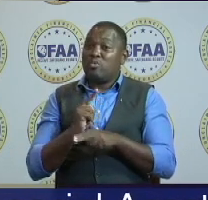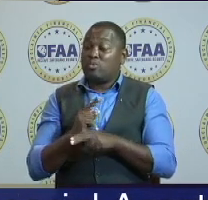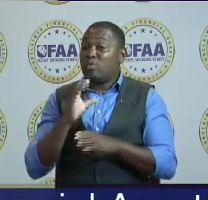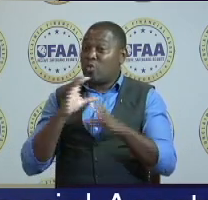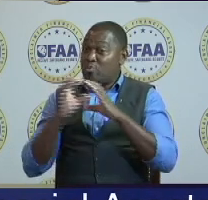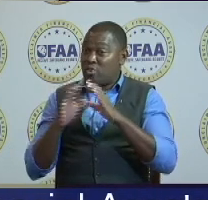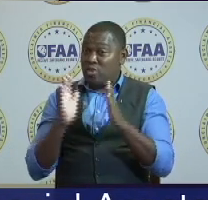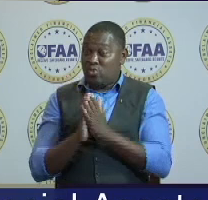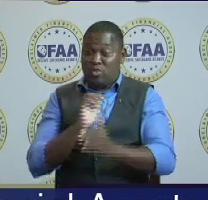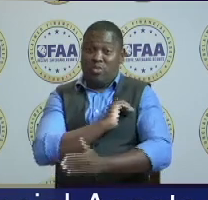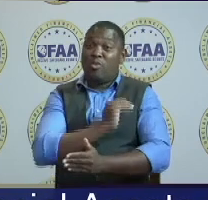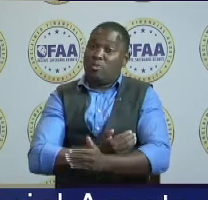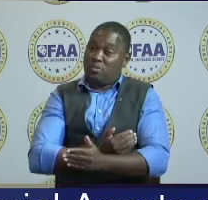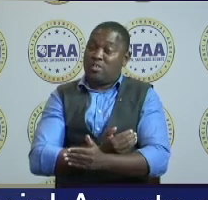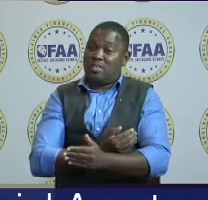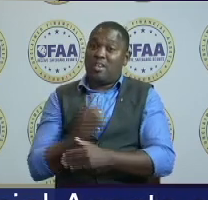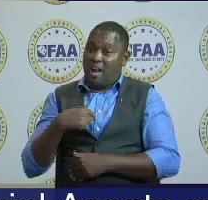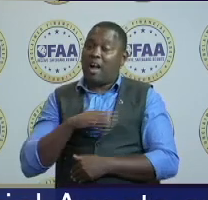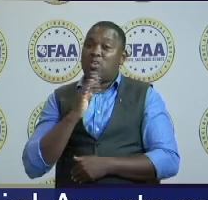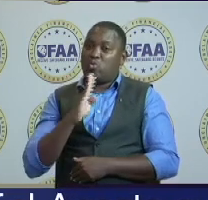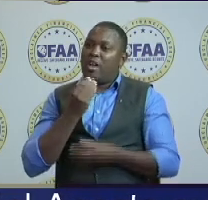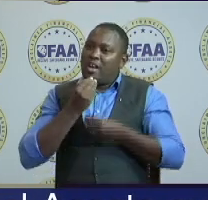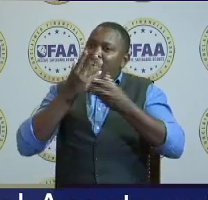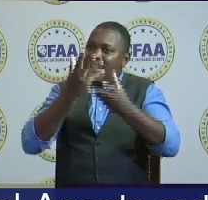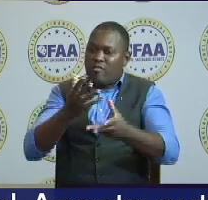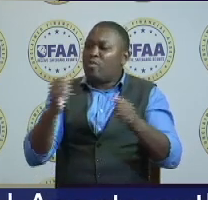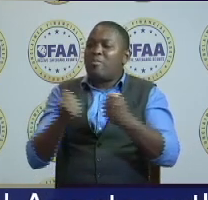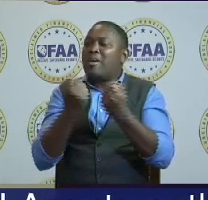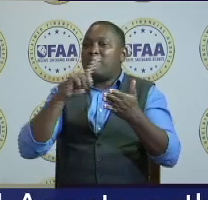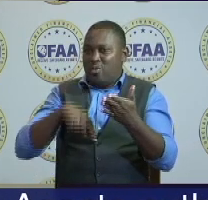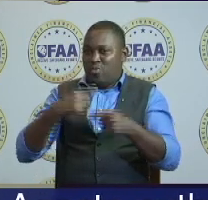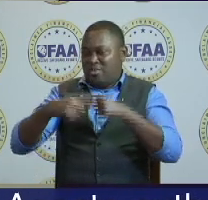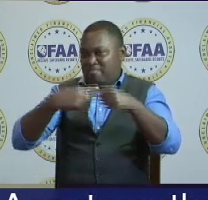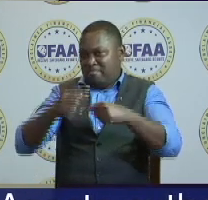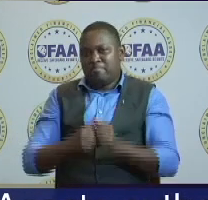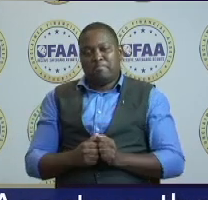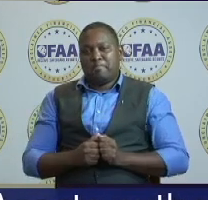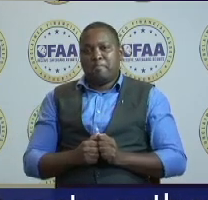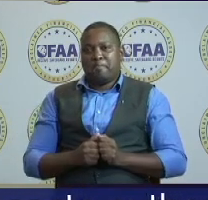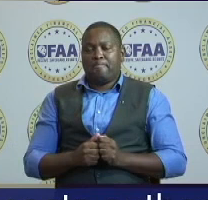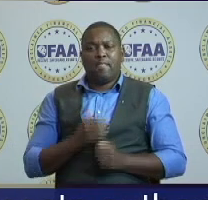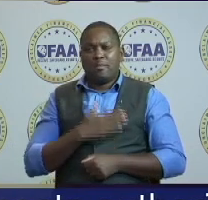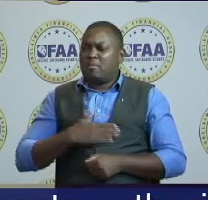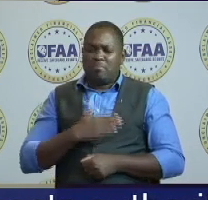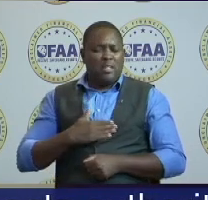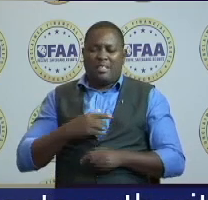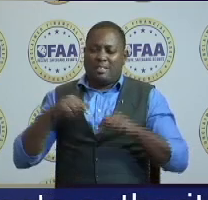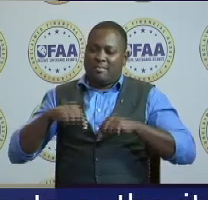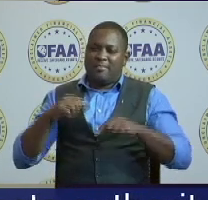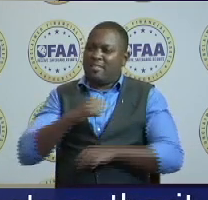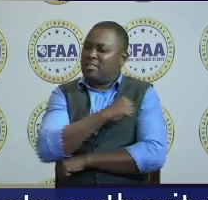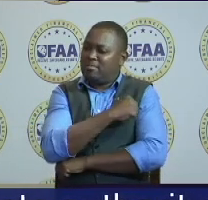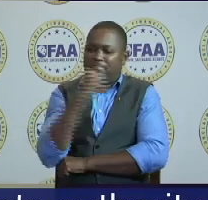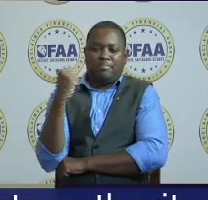the authority, and we'll always let you know what is happening out there when it comes to this conversation. Let's look forward. Let's strengthen these great